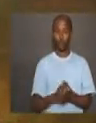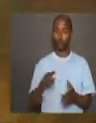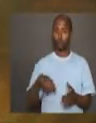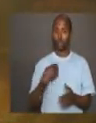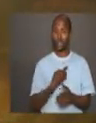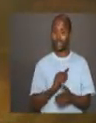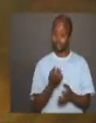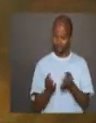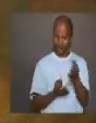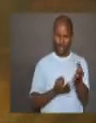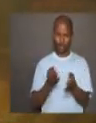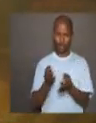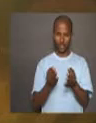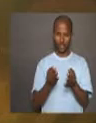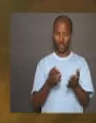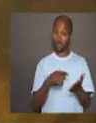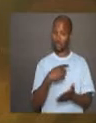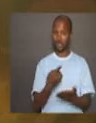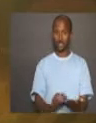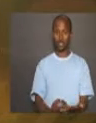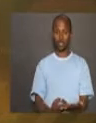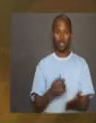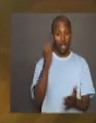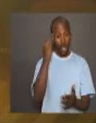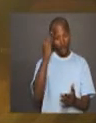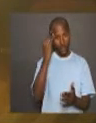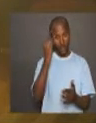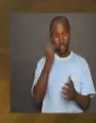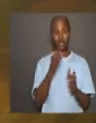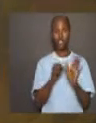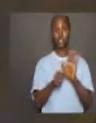We can express this idea symbolically.